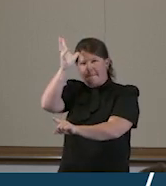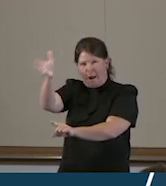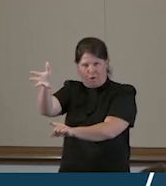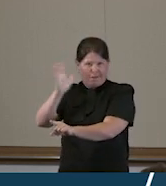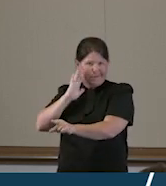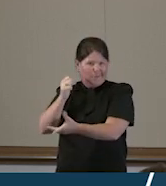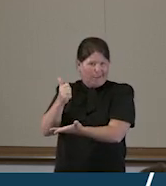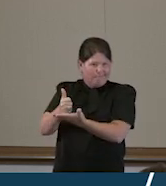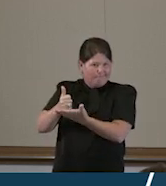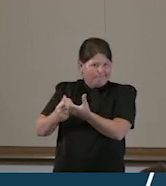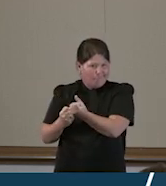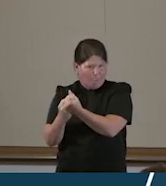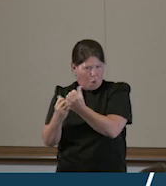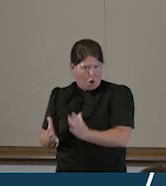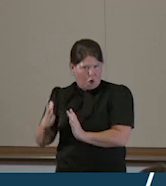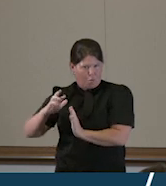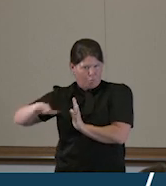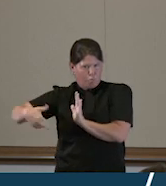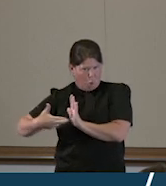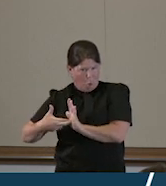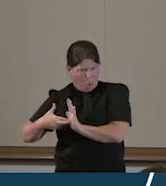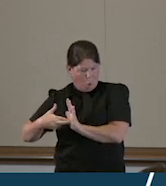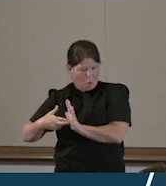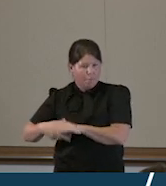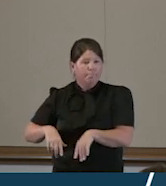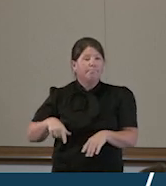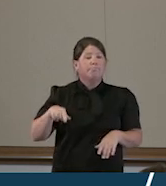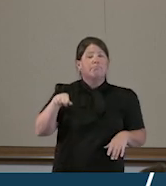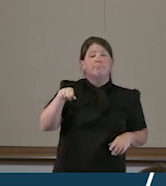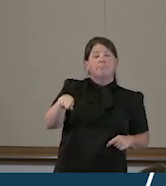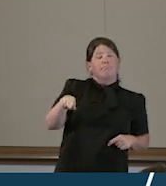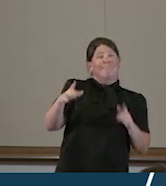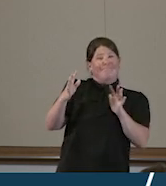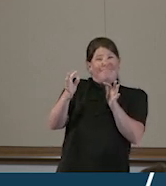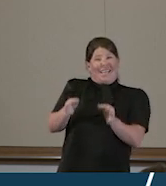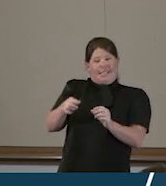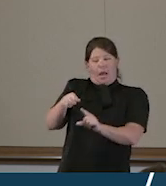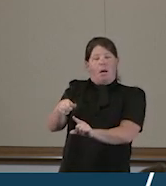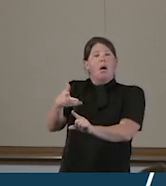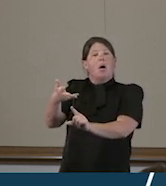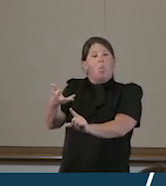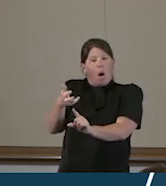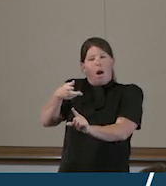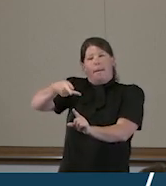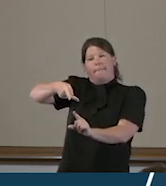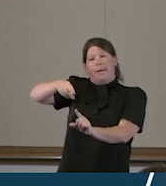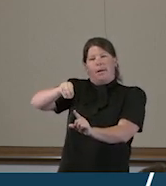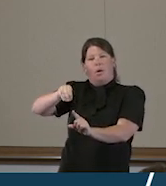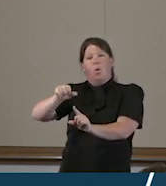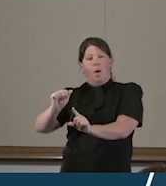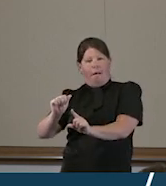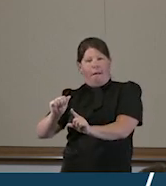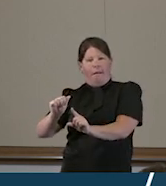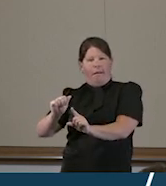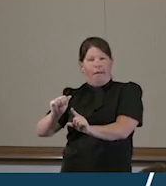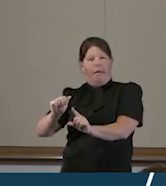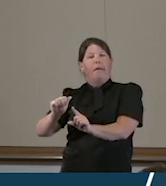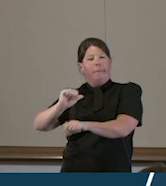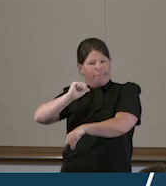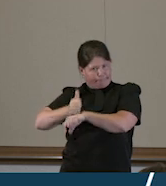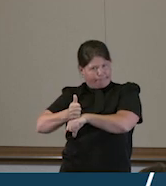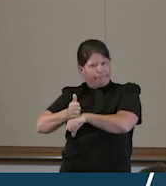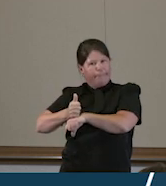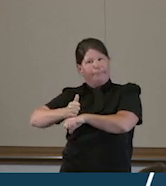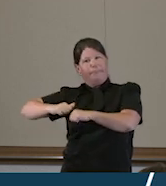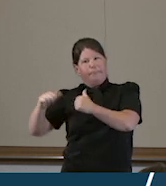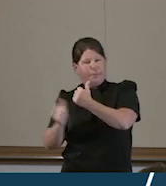she elects to have a power of attorney drafted as part of her SDM